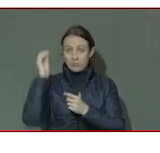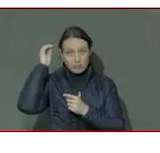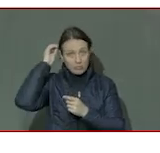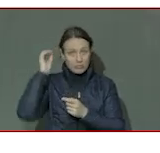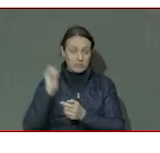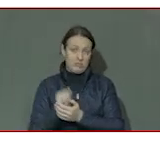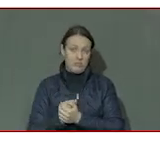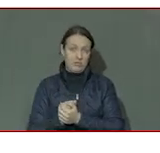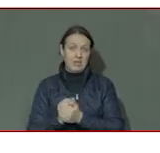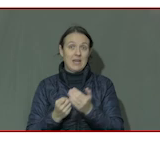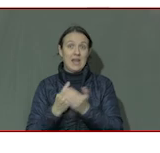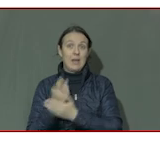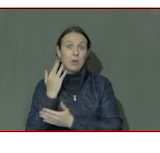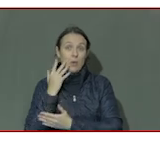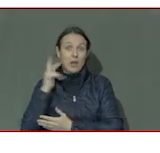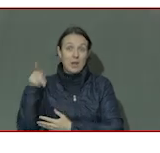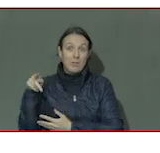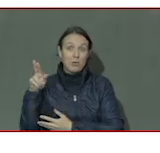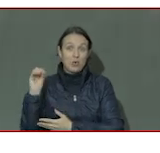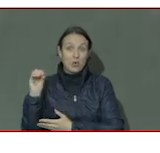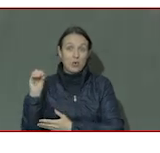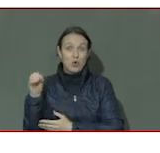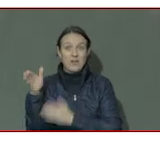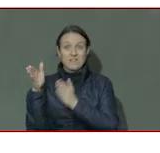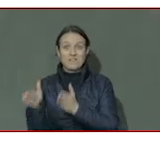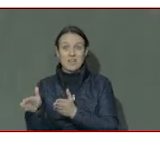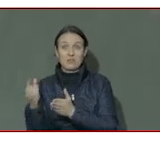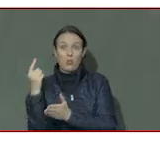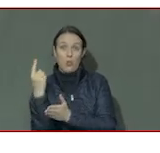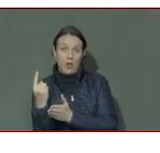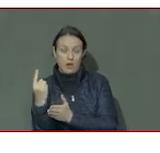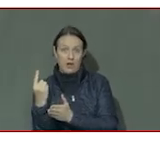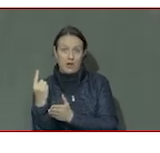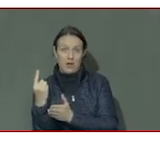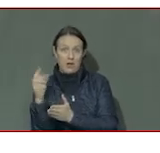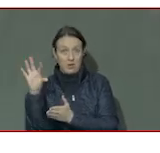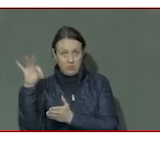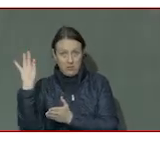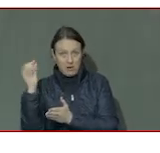It occurs during prophase 1. It's a mark.